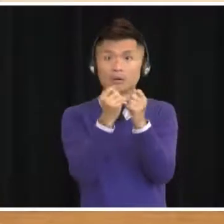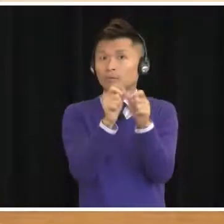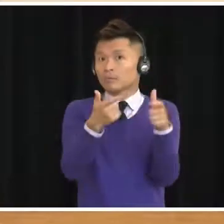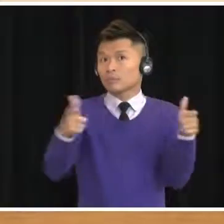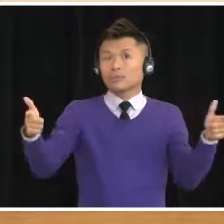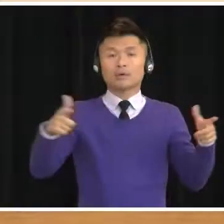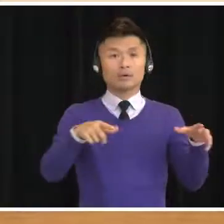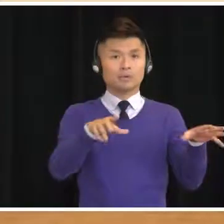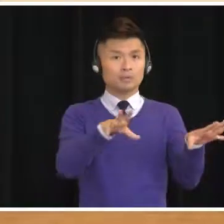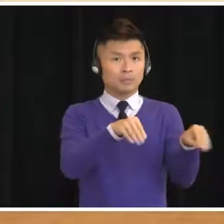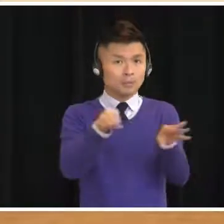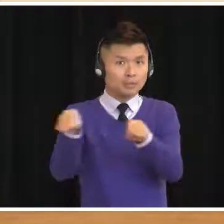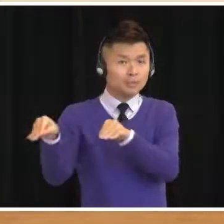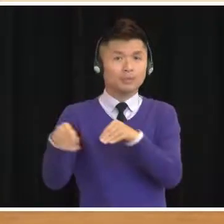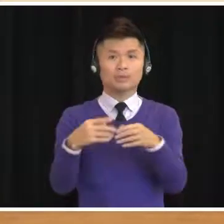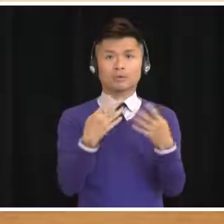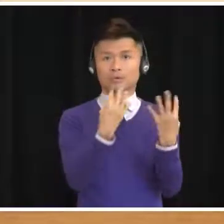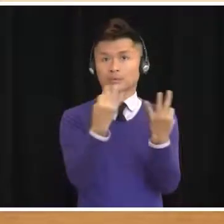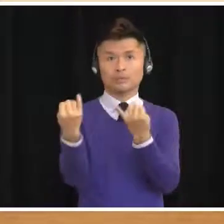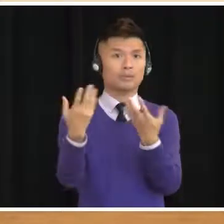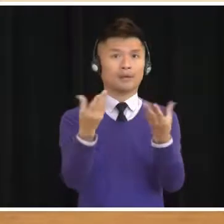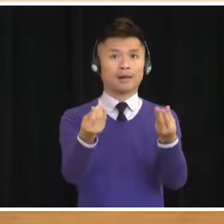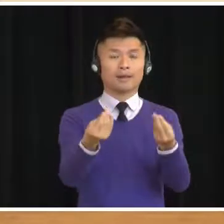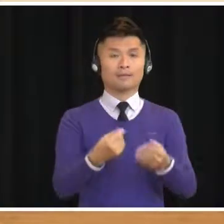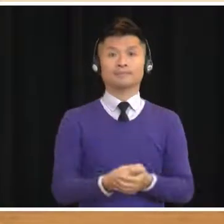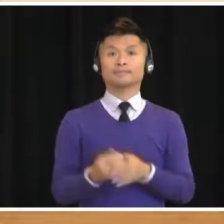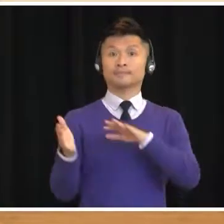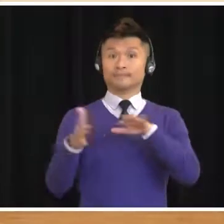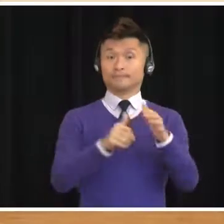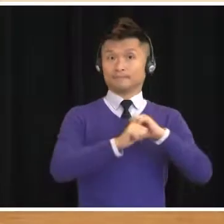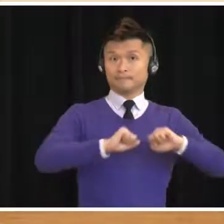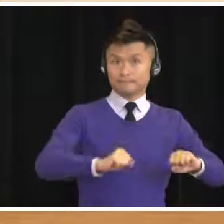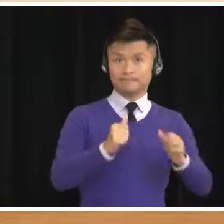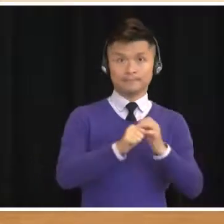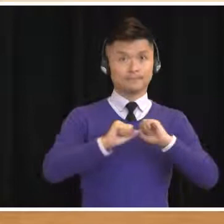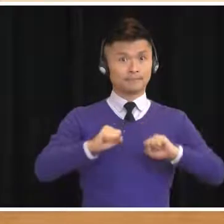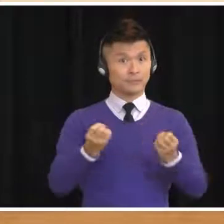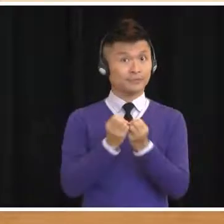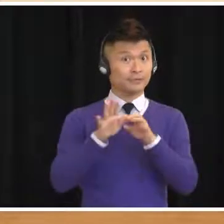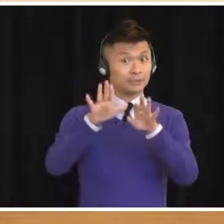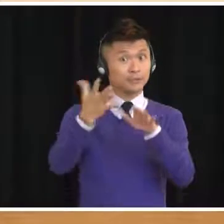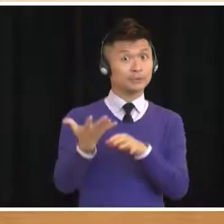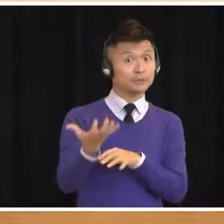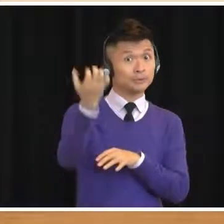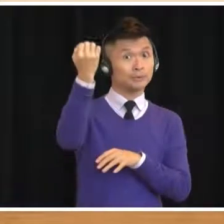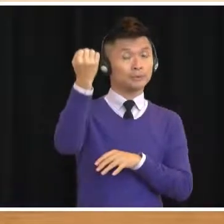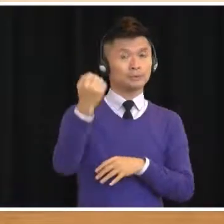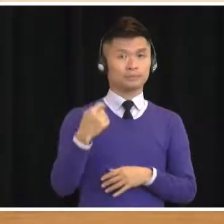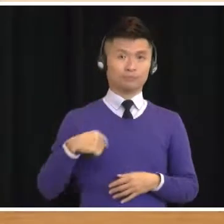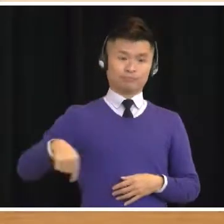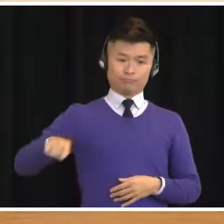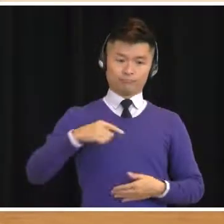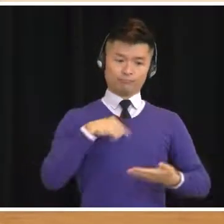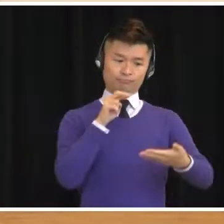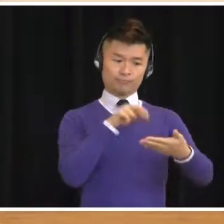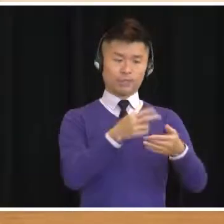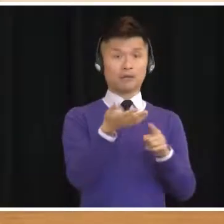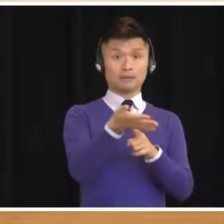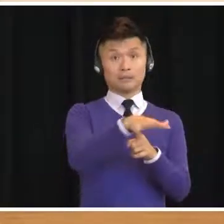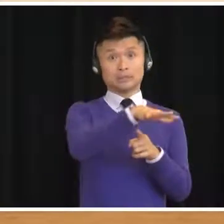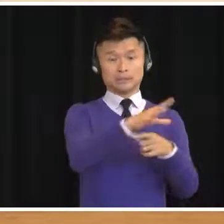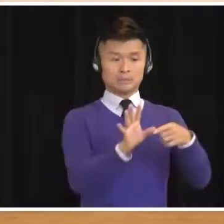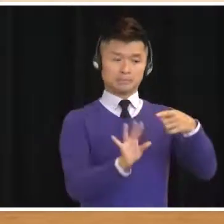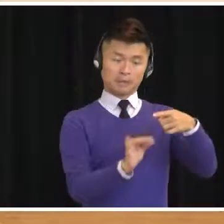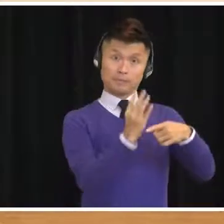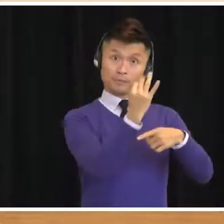development. We have statistics for mortality rates and suicide rate of